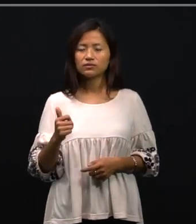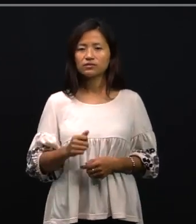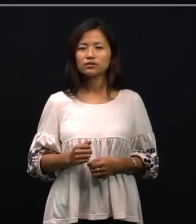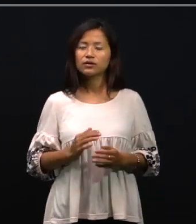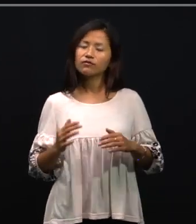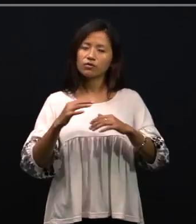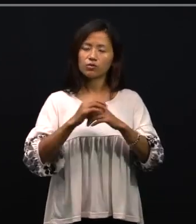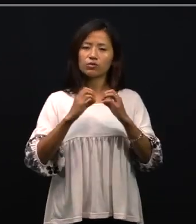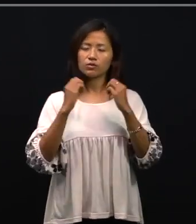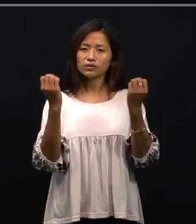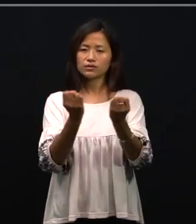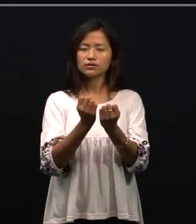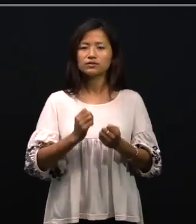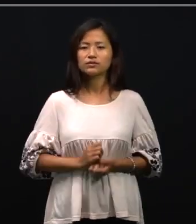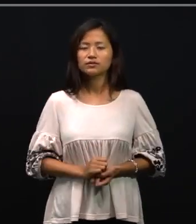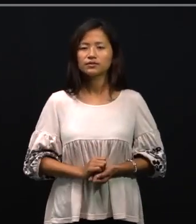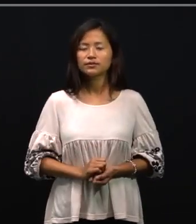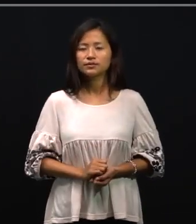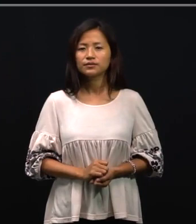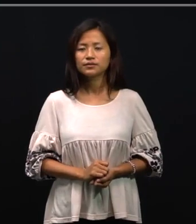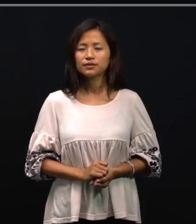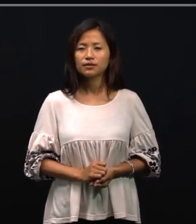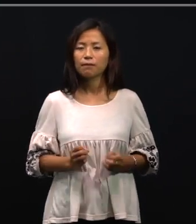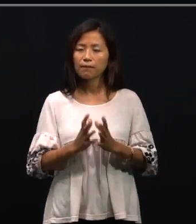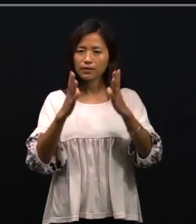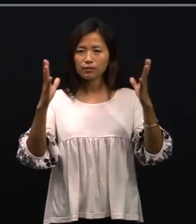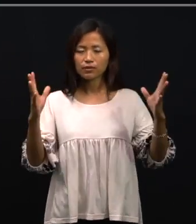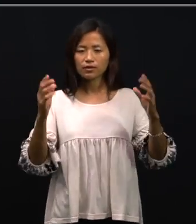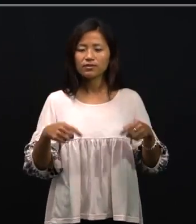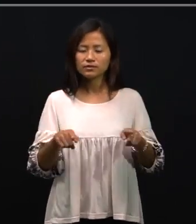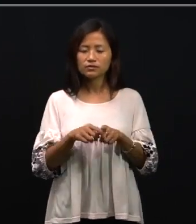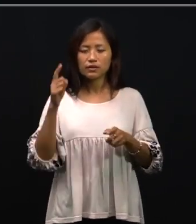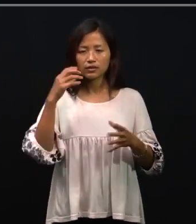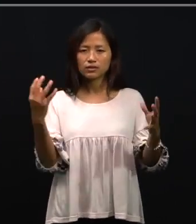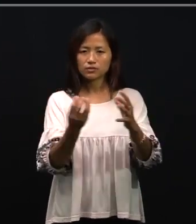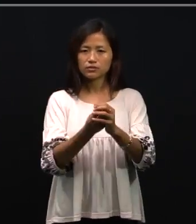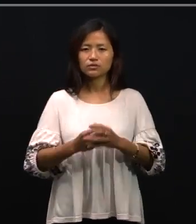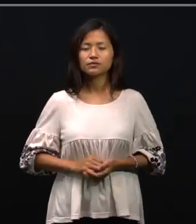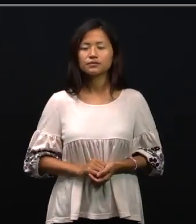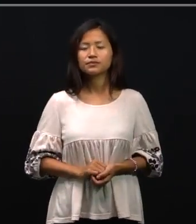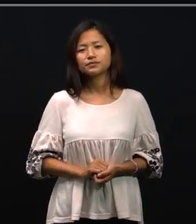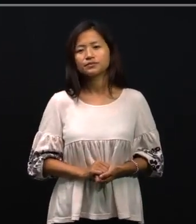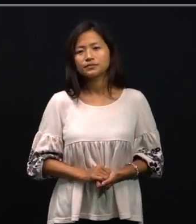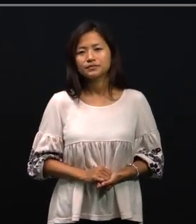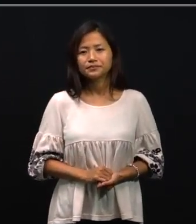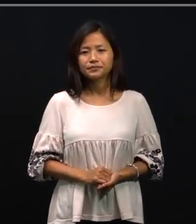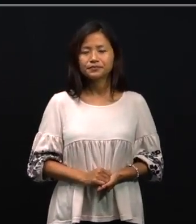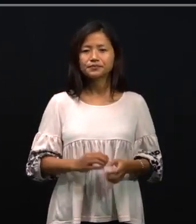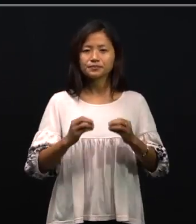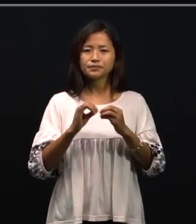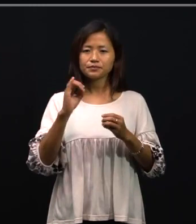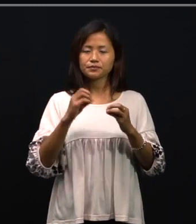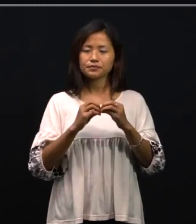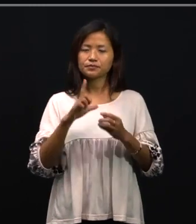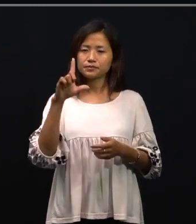form organization. And there are many more as you can think we can add to that also. So biology, as we